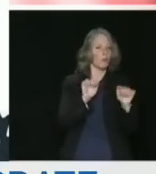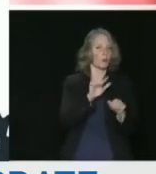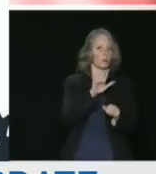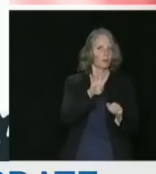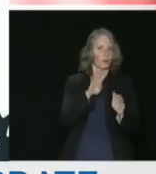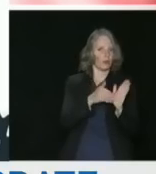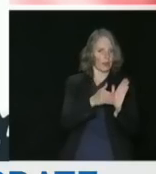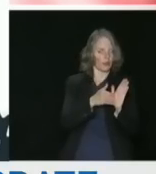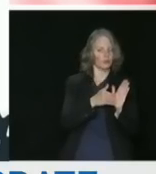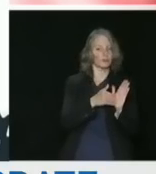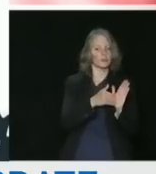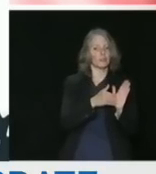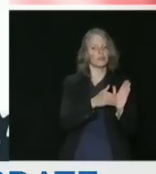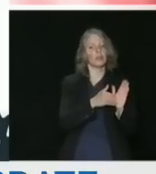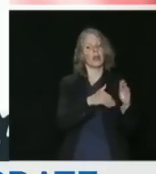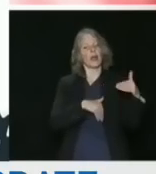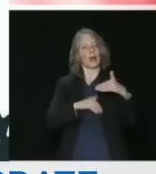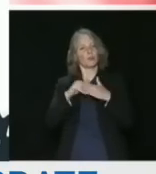24,000 and